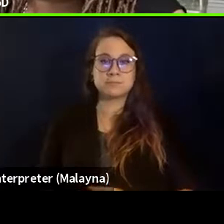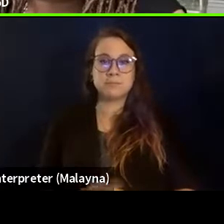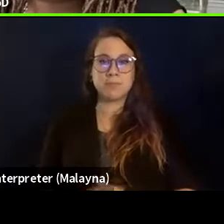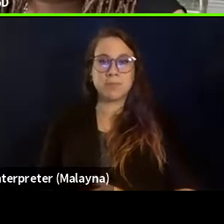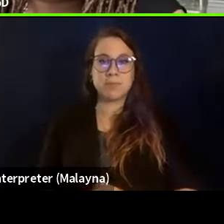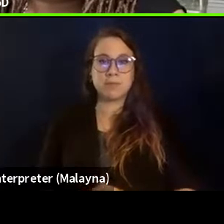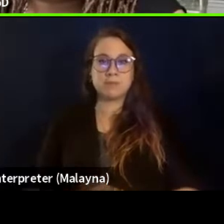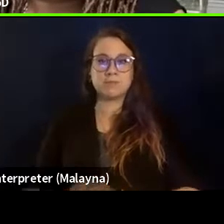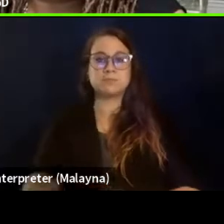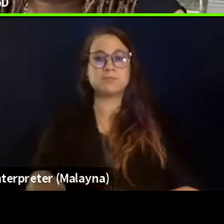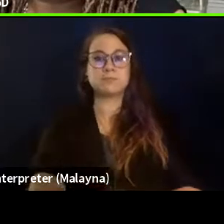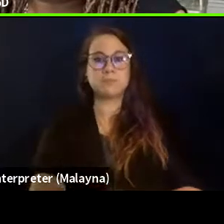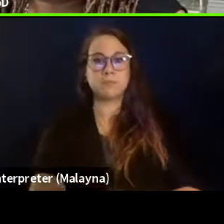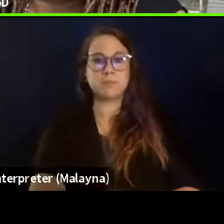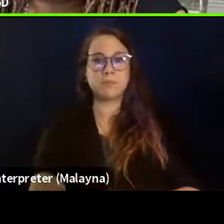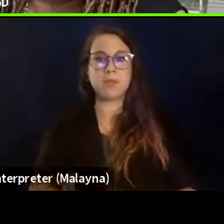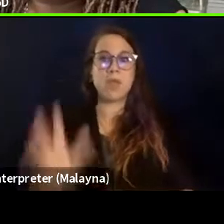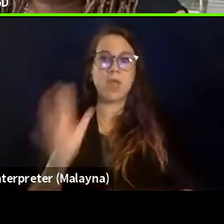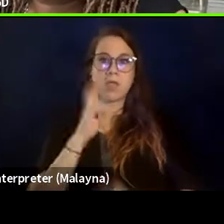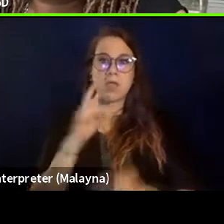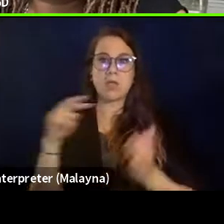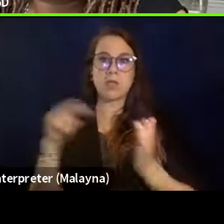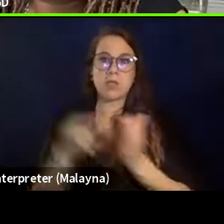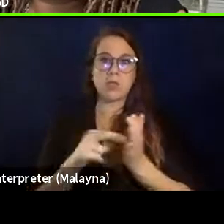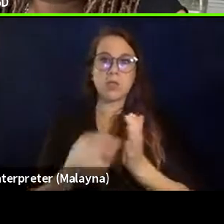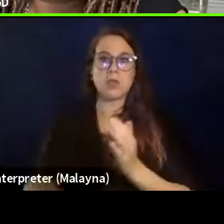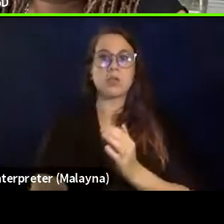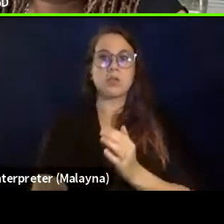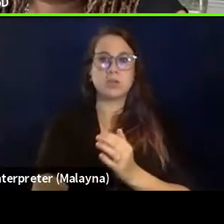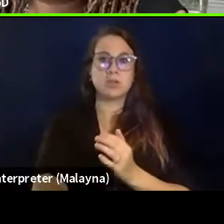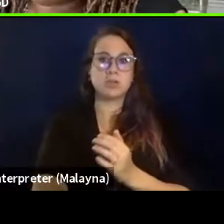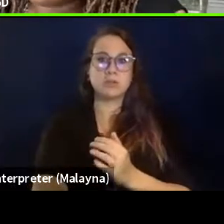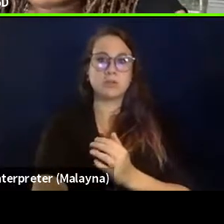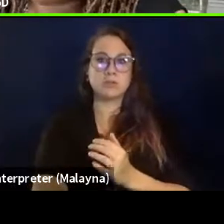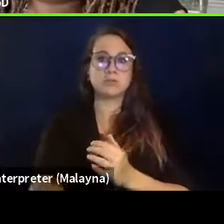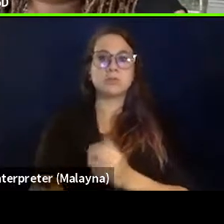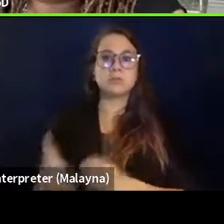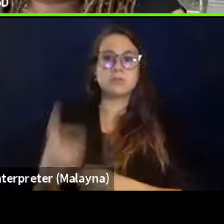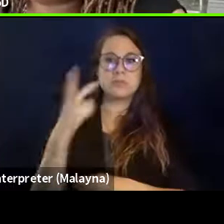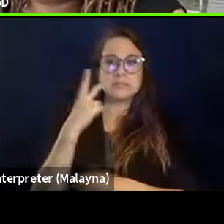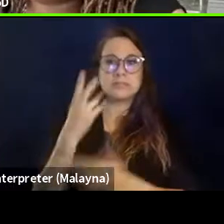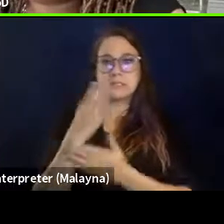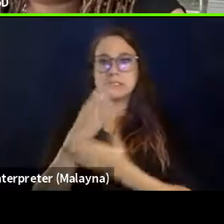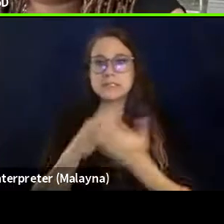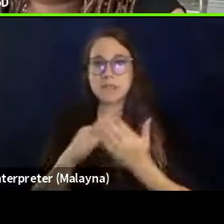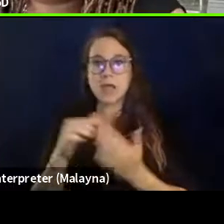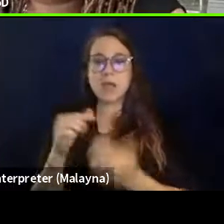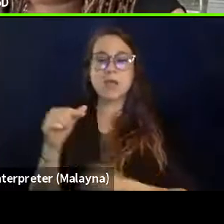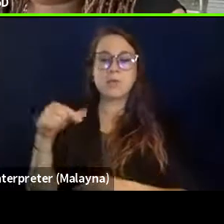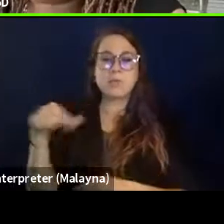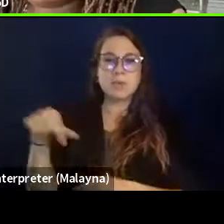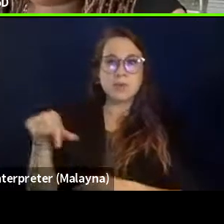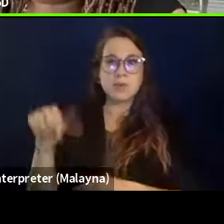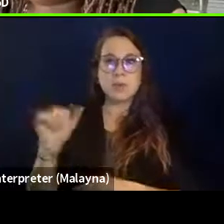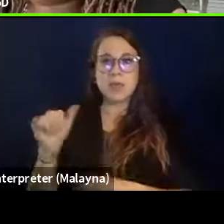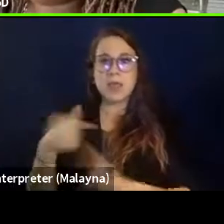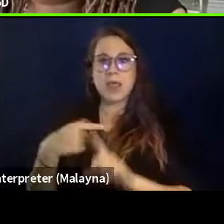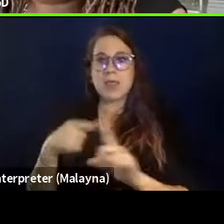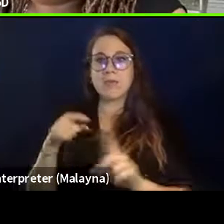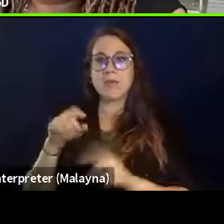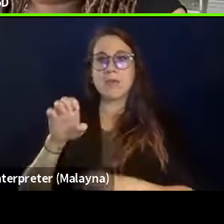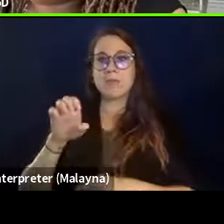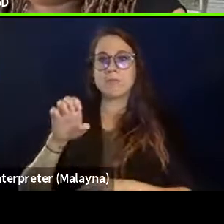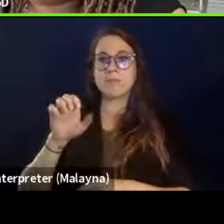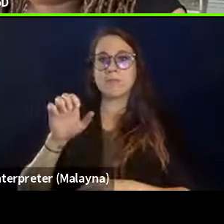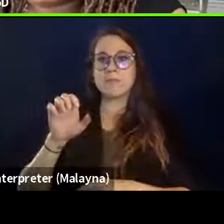And I'll go ahead and take a look at this. So I do see some Q&A items from Ian Moss.